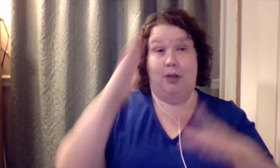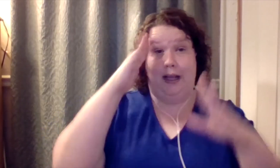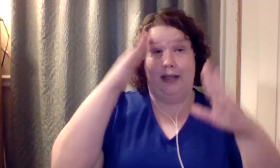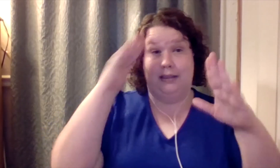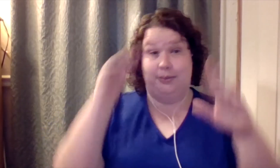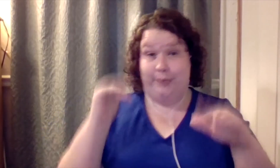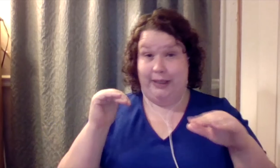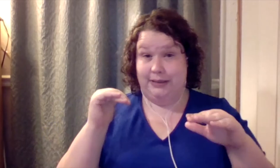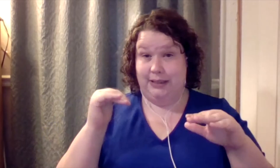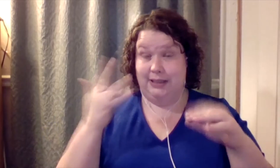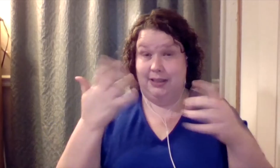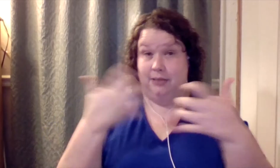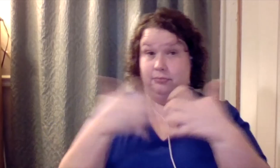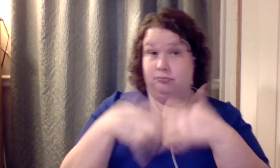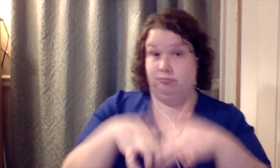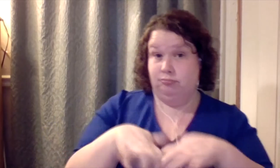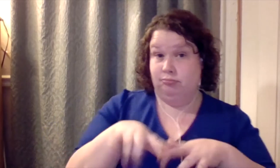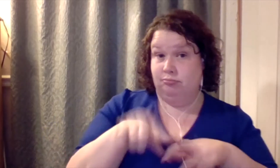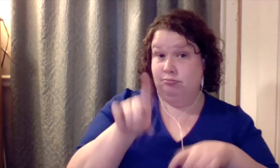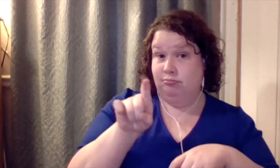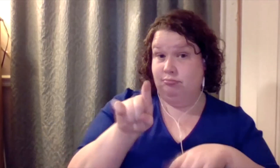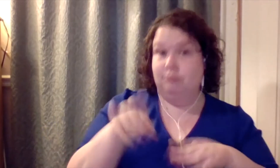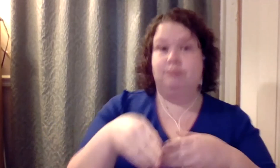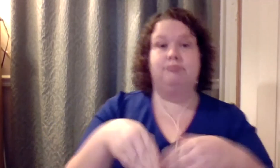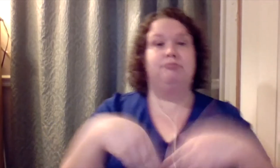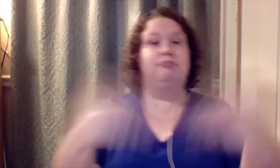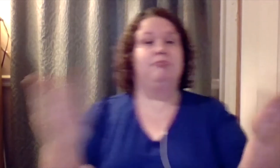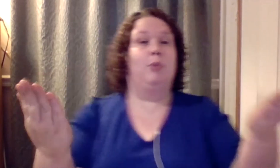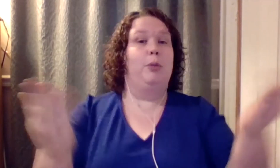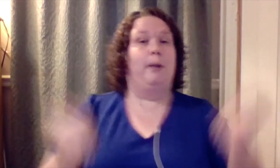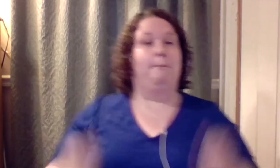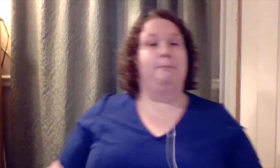So with that, I will open it up.